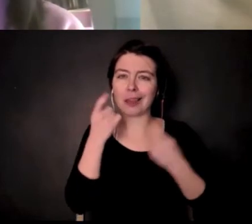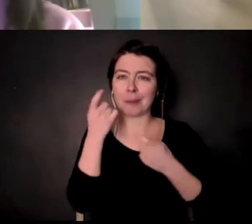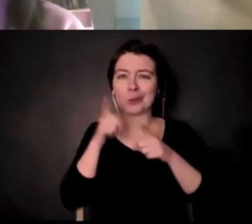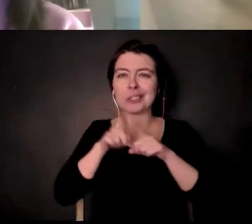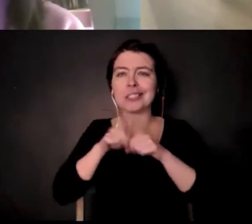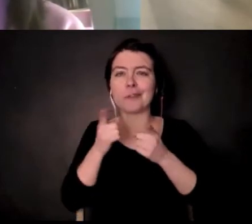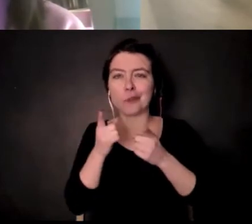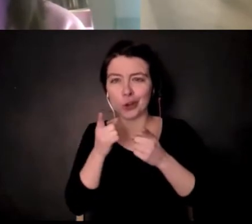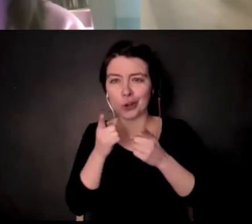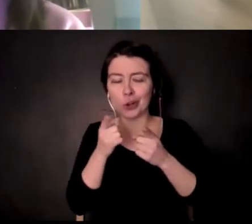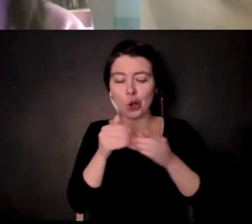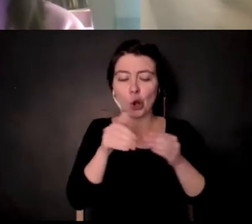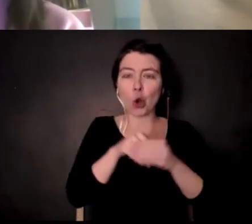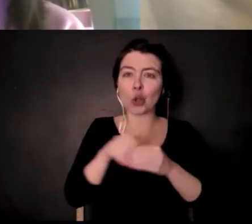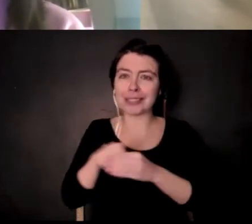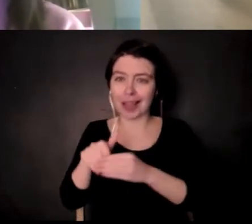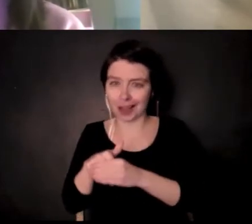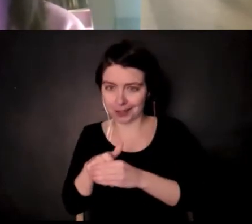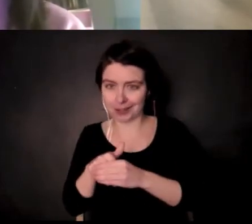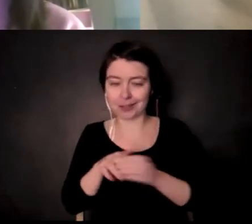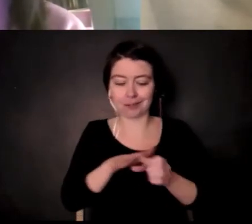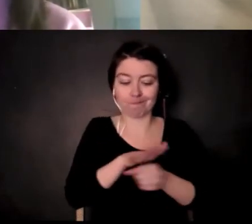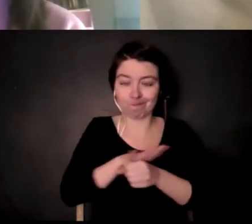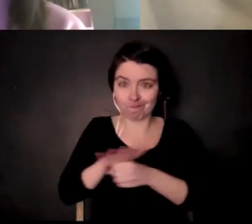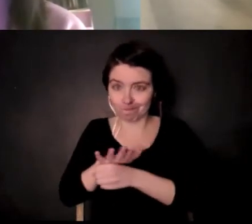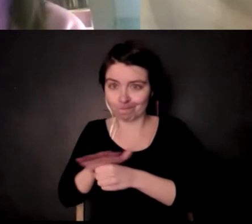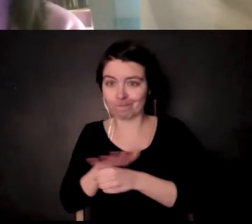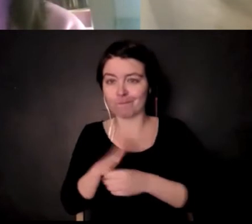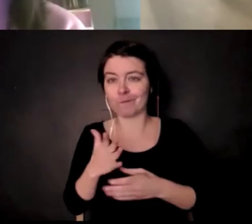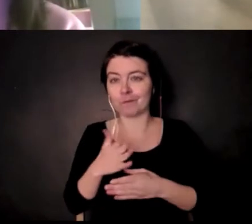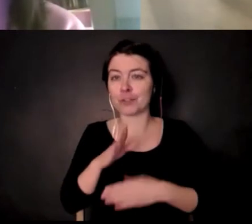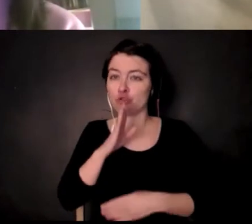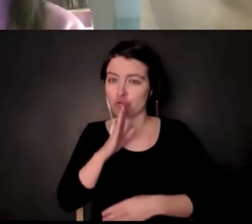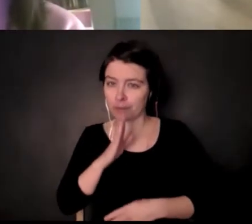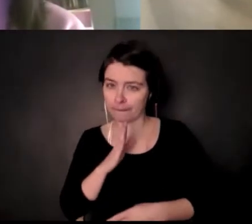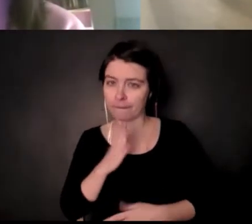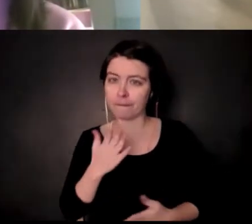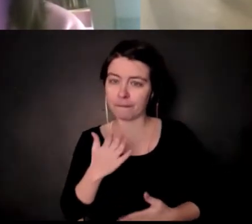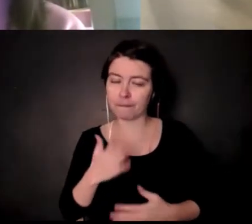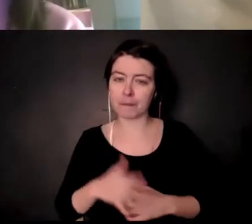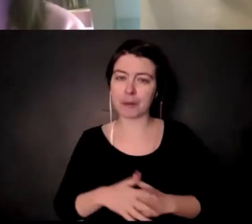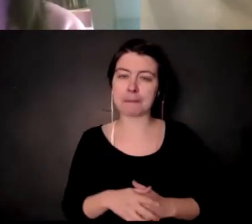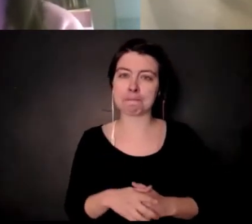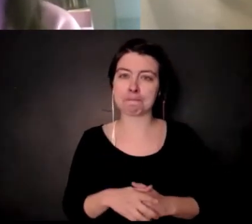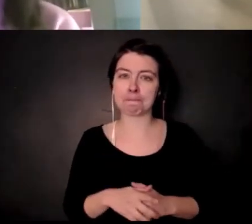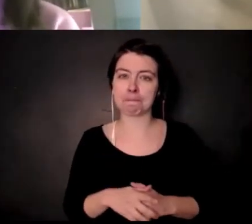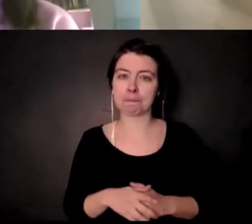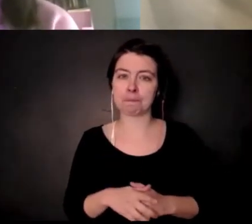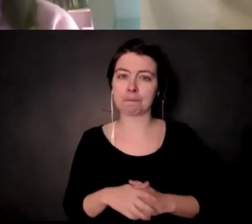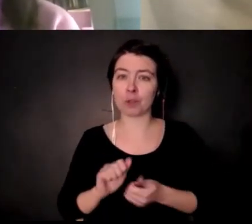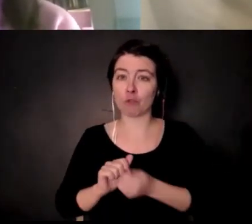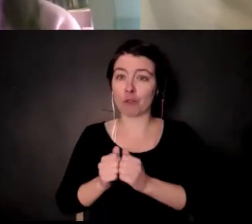that a really close friend of mine worked at an organization called Fevered Sleep.